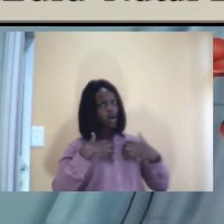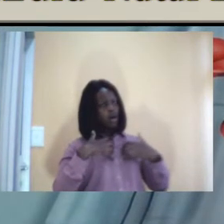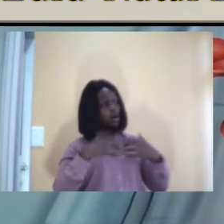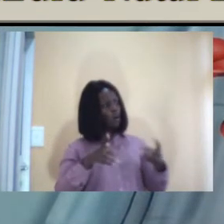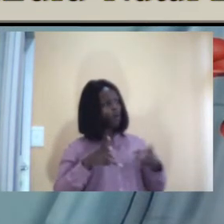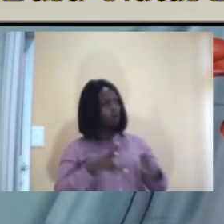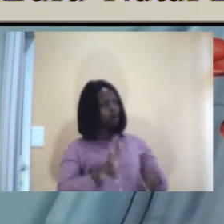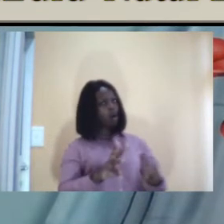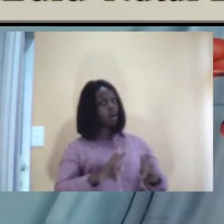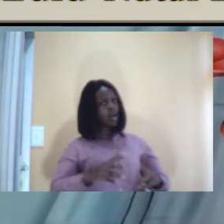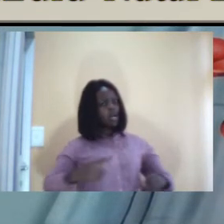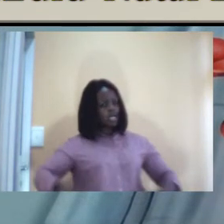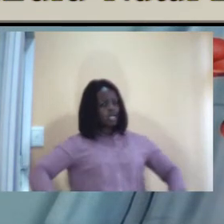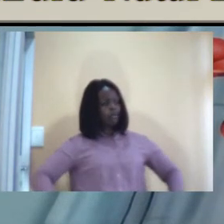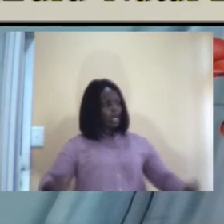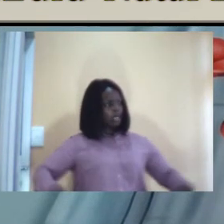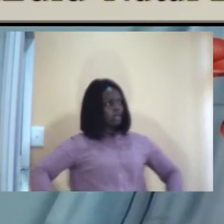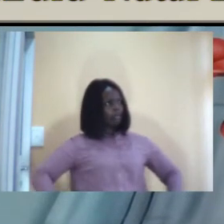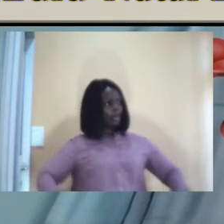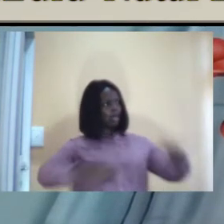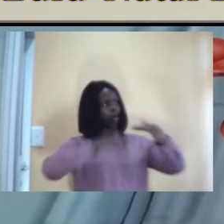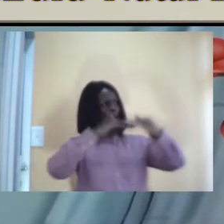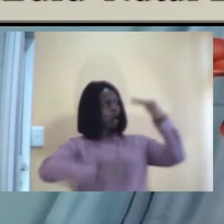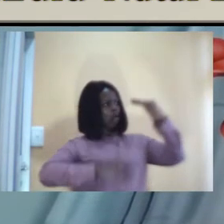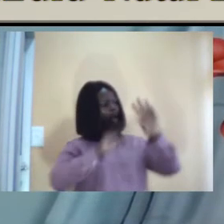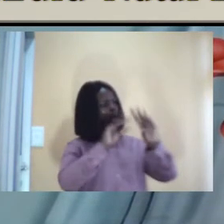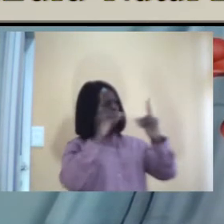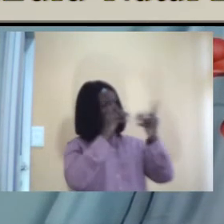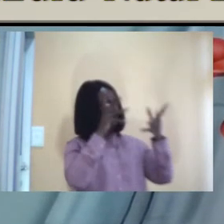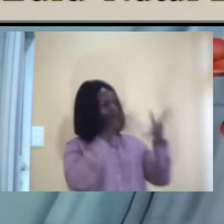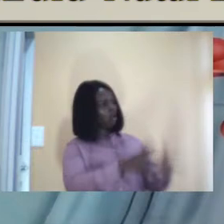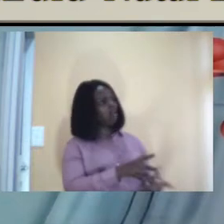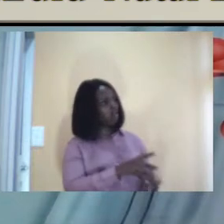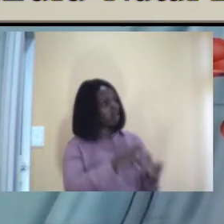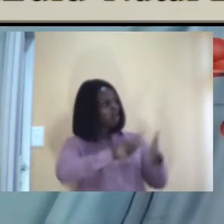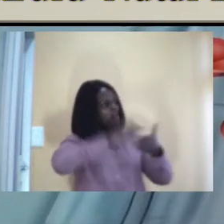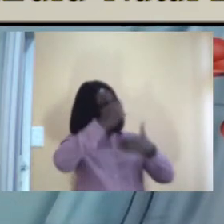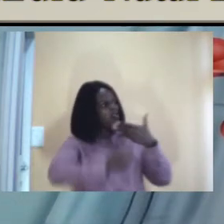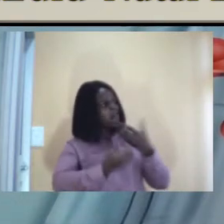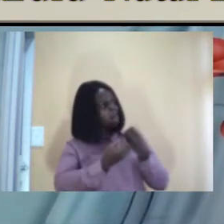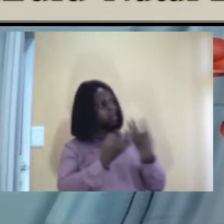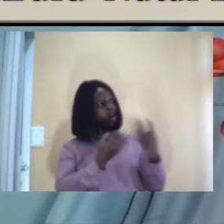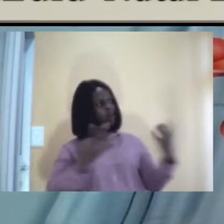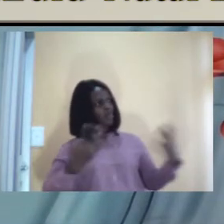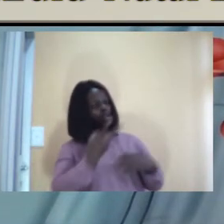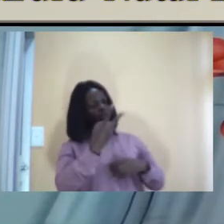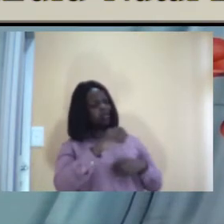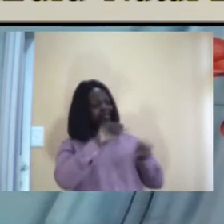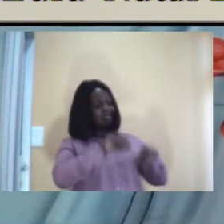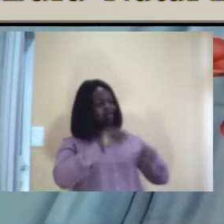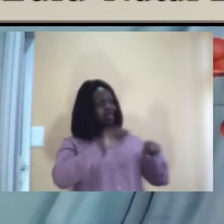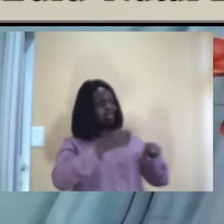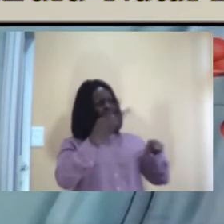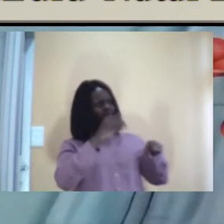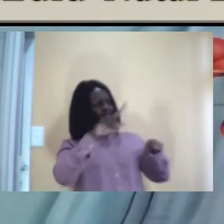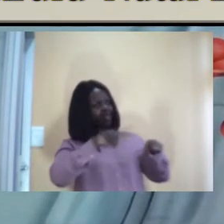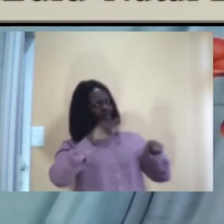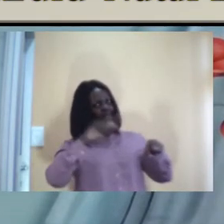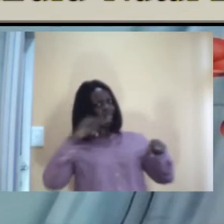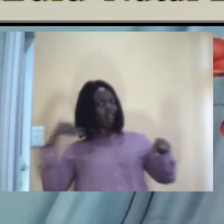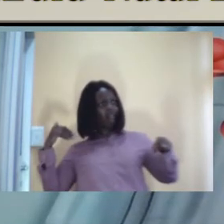of underspending in this department. Many projects since 2016-2017 financial